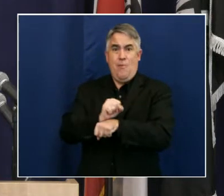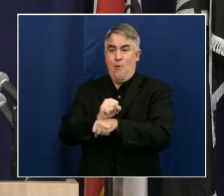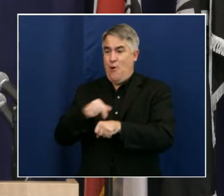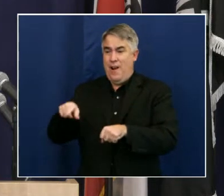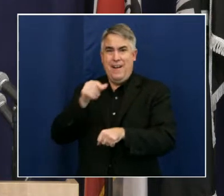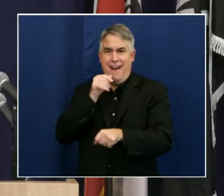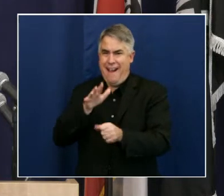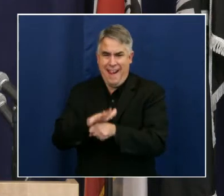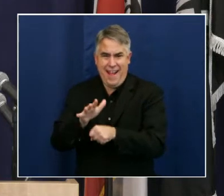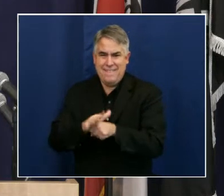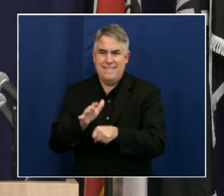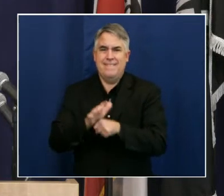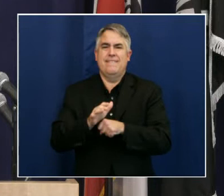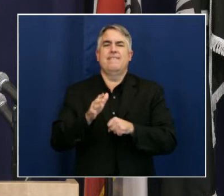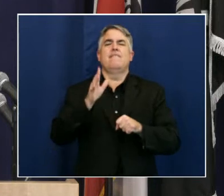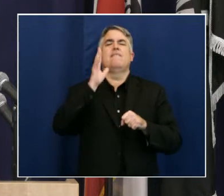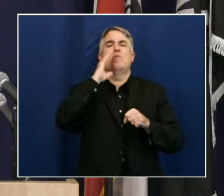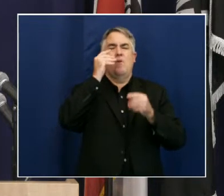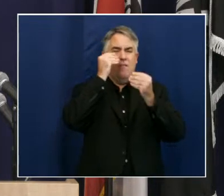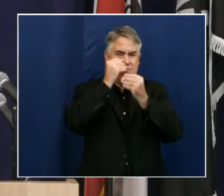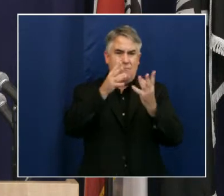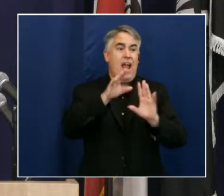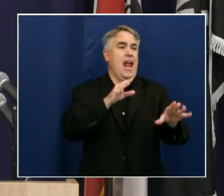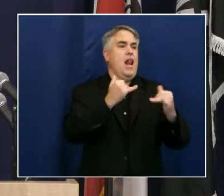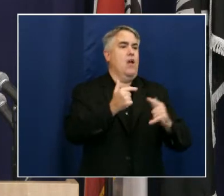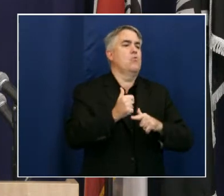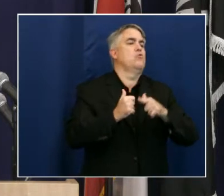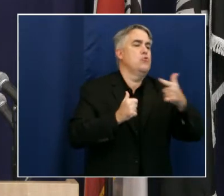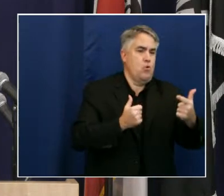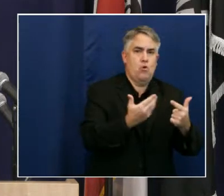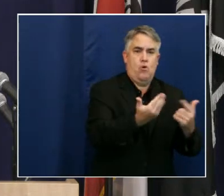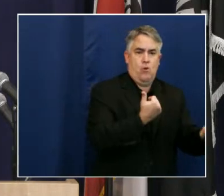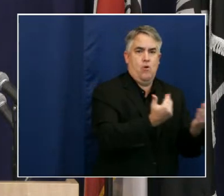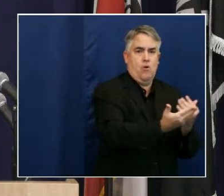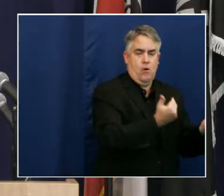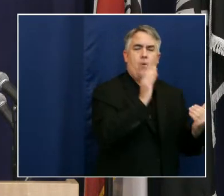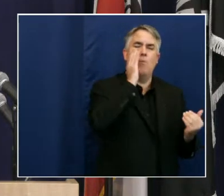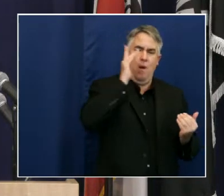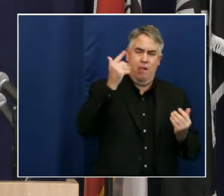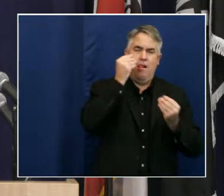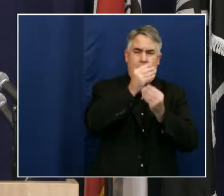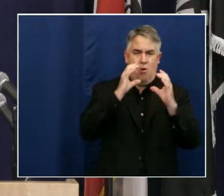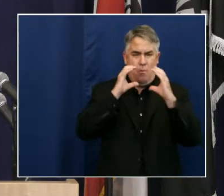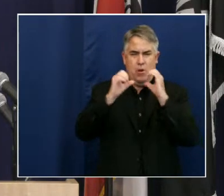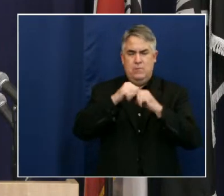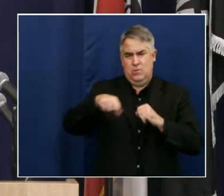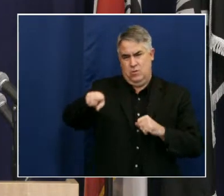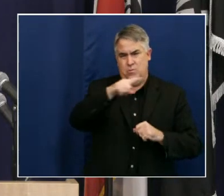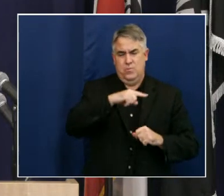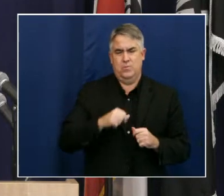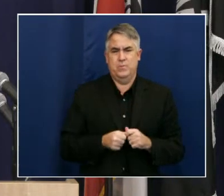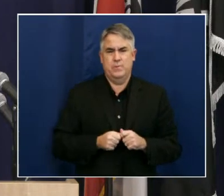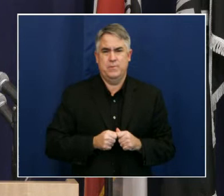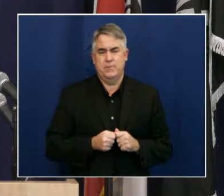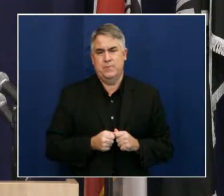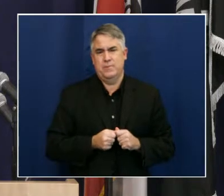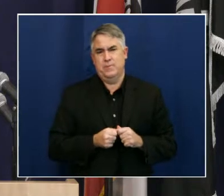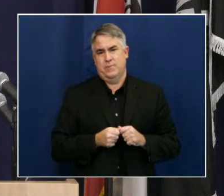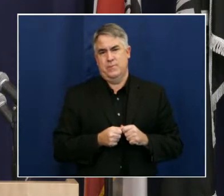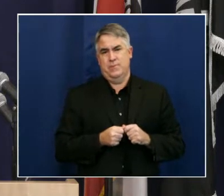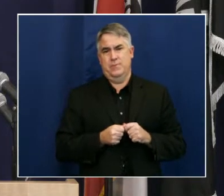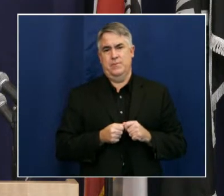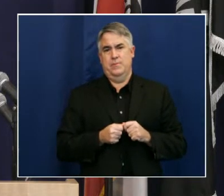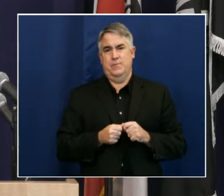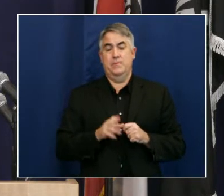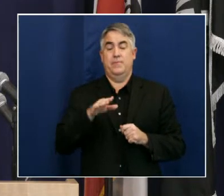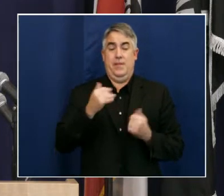be communicating with folks. And again, we will continue to do everything possible to move through this. I do want to quickly